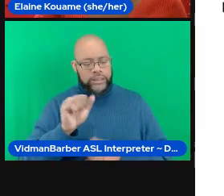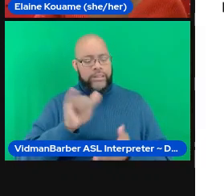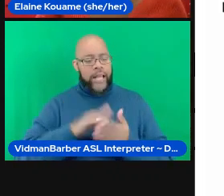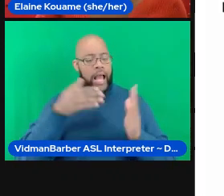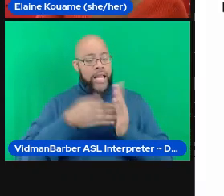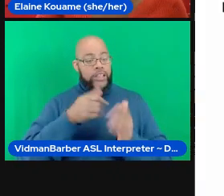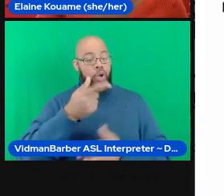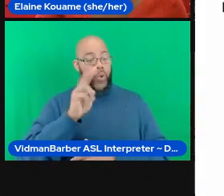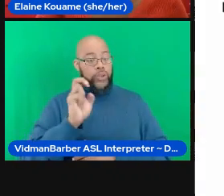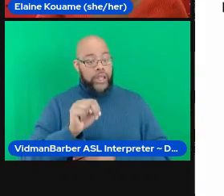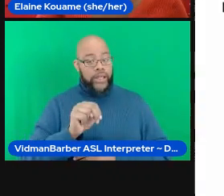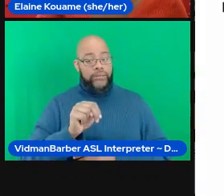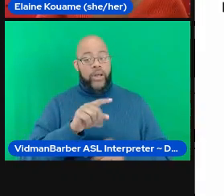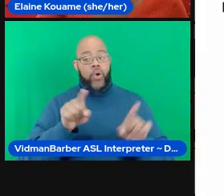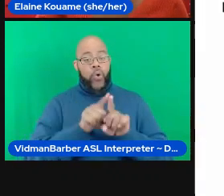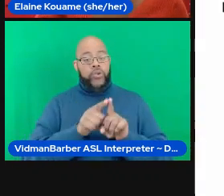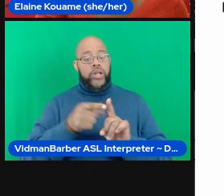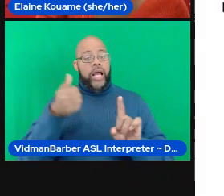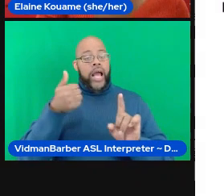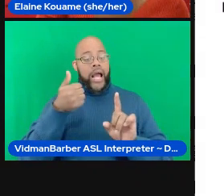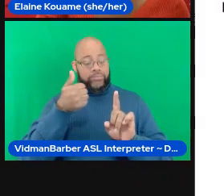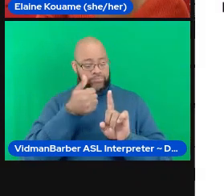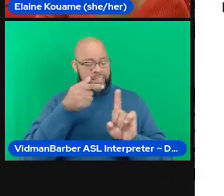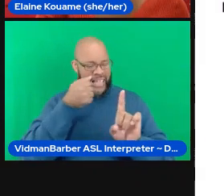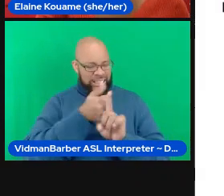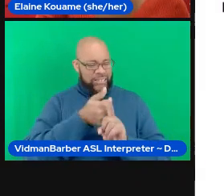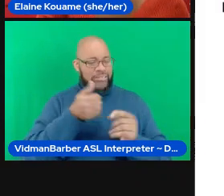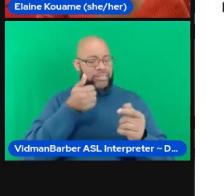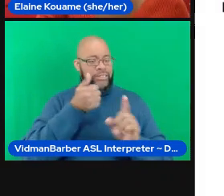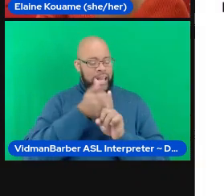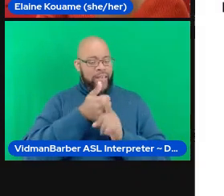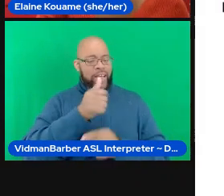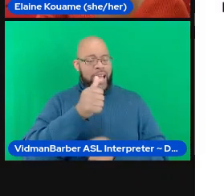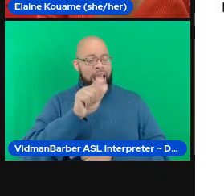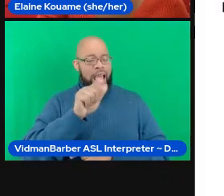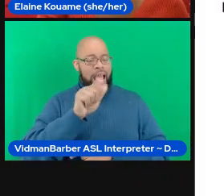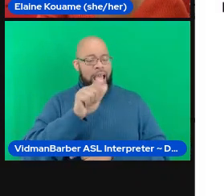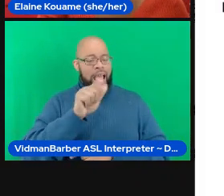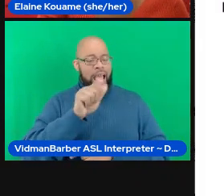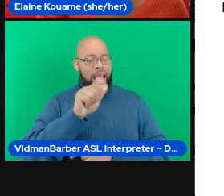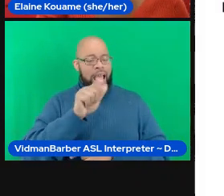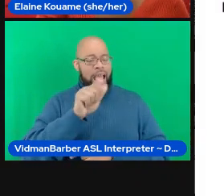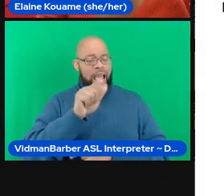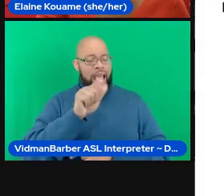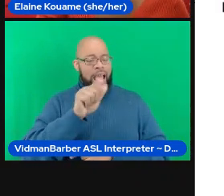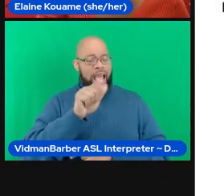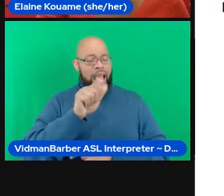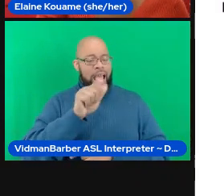also antibodies against self-antigen. These T cells can also license